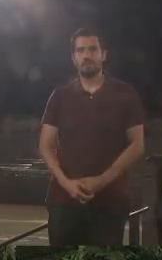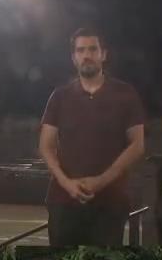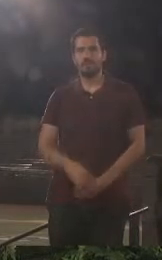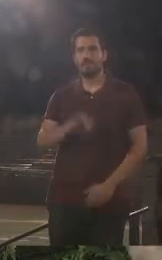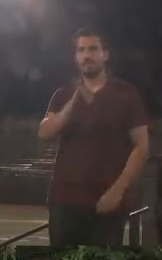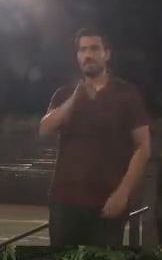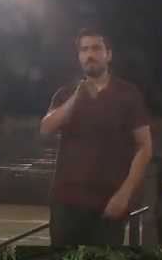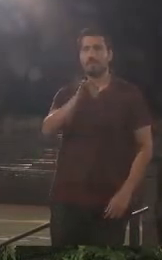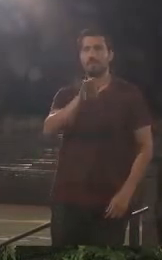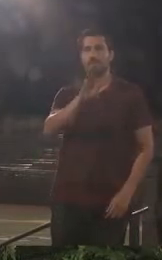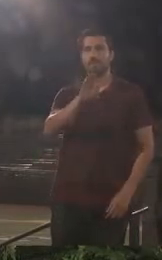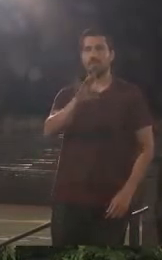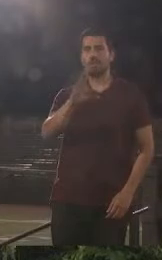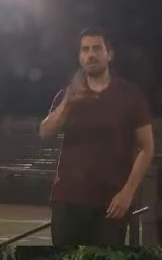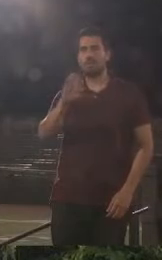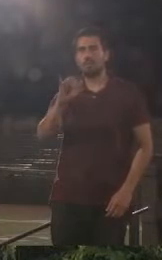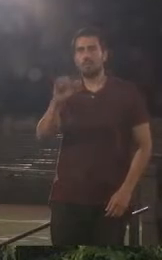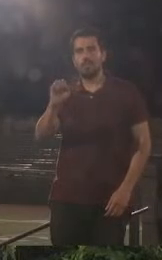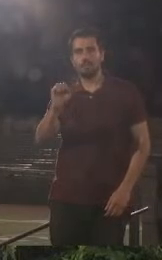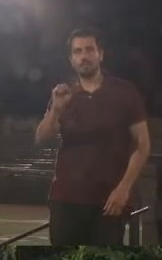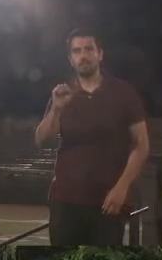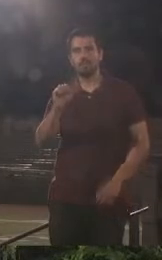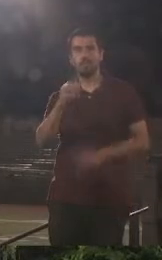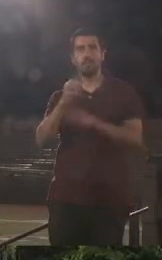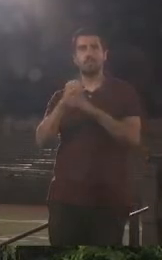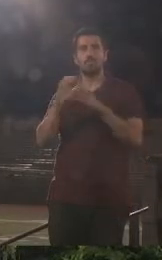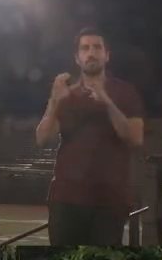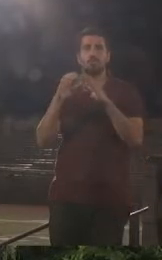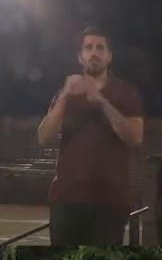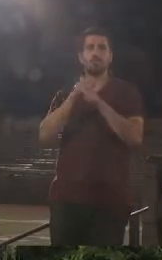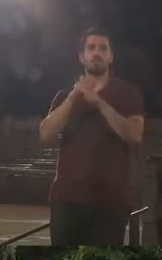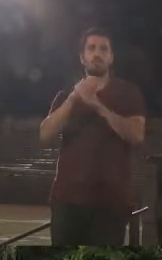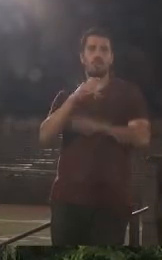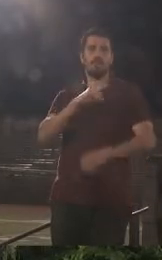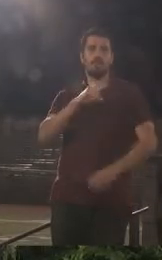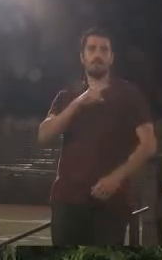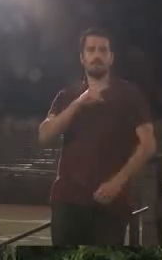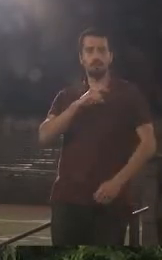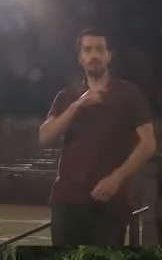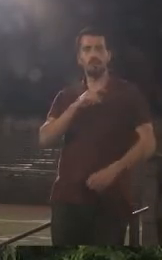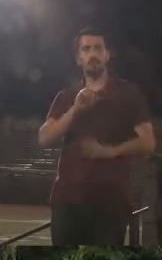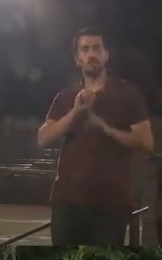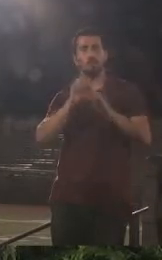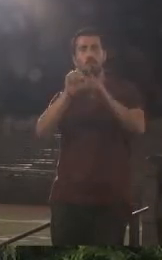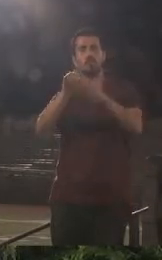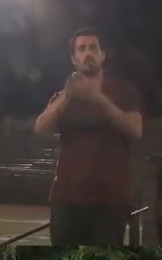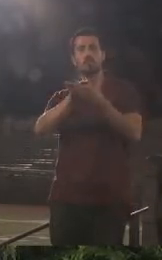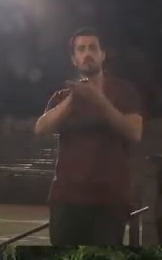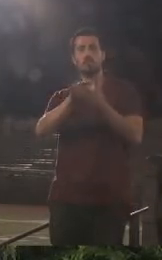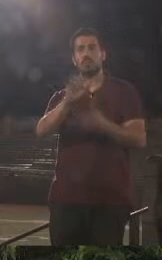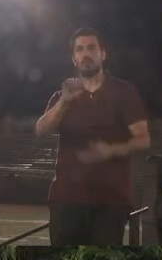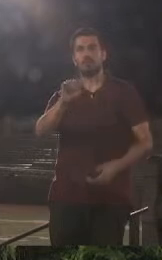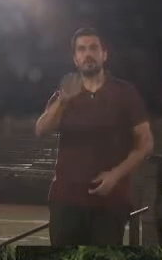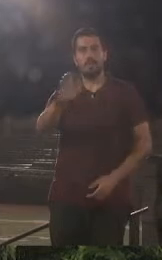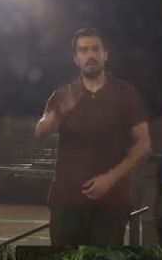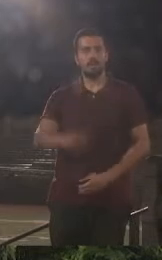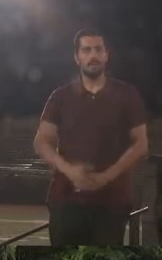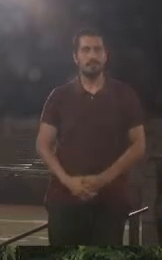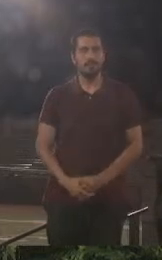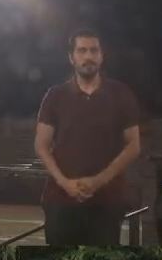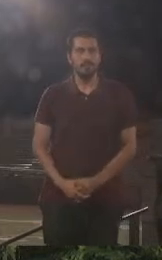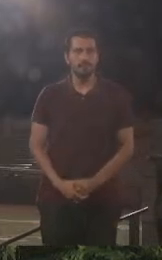Jacob Eduardo Reyes earned a certification as a security officer and will be attending San Antonio College.